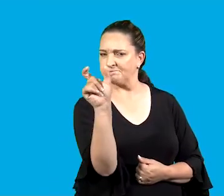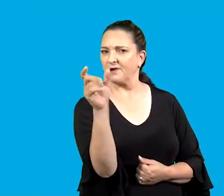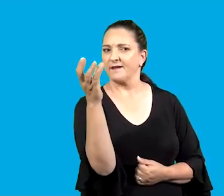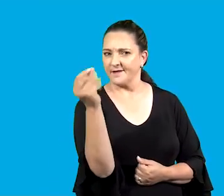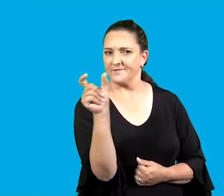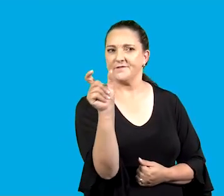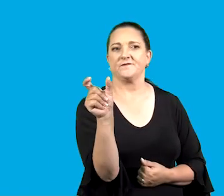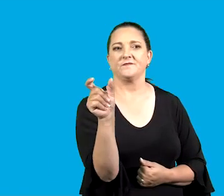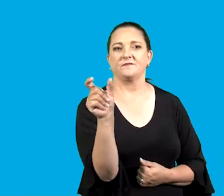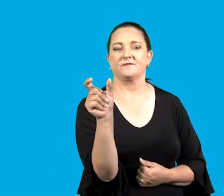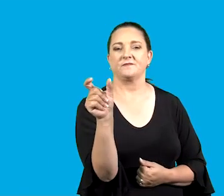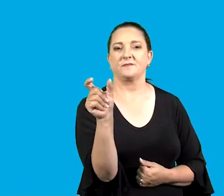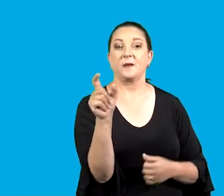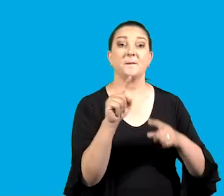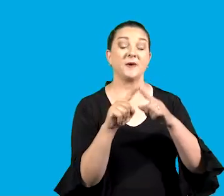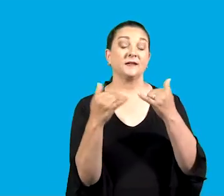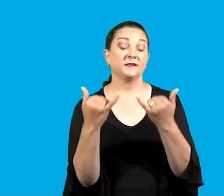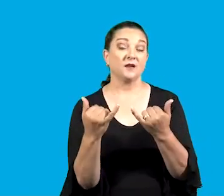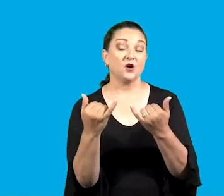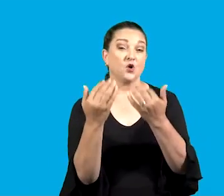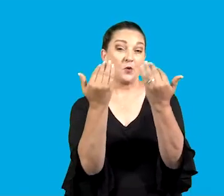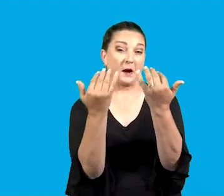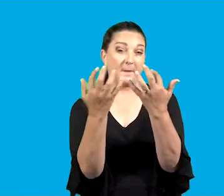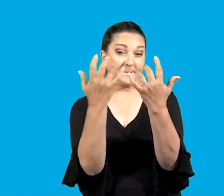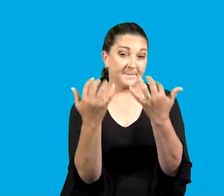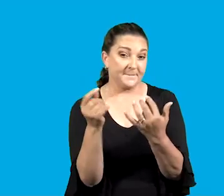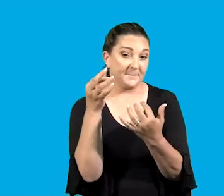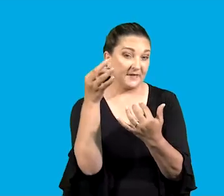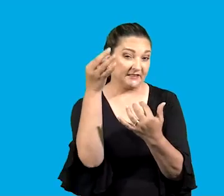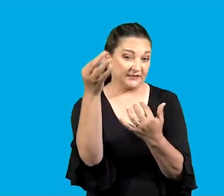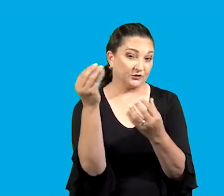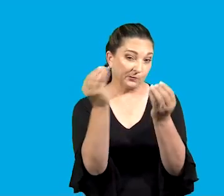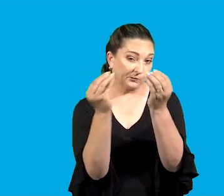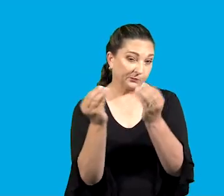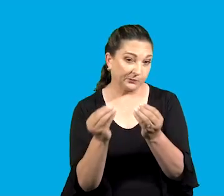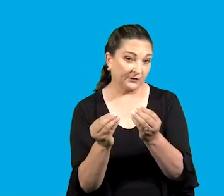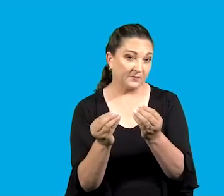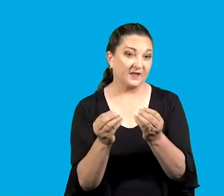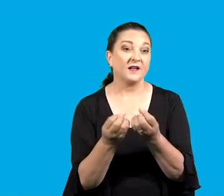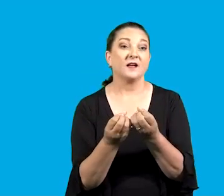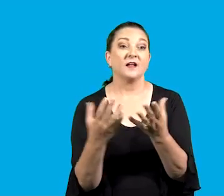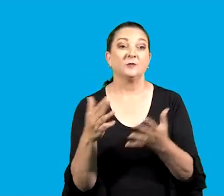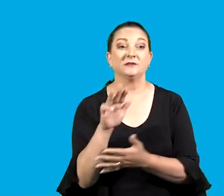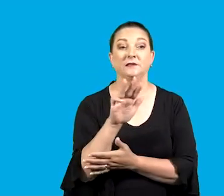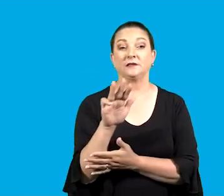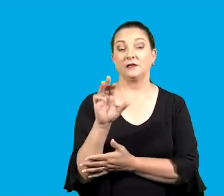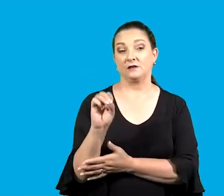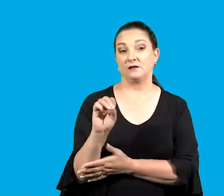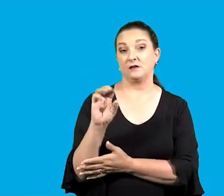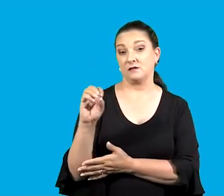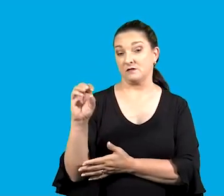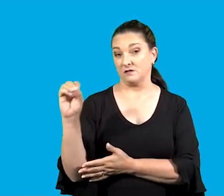I have my budgeted sales, which is 990,000. I've been told credit sales